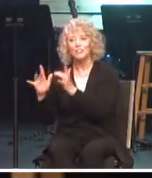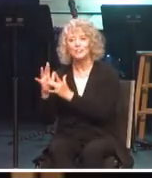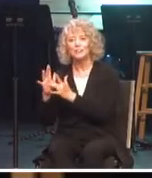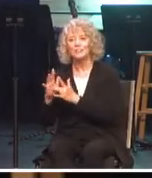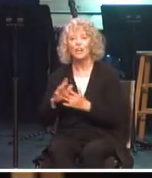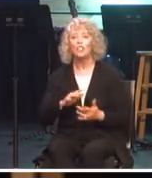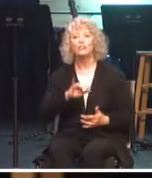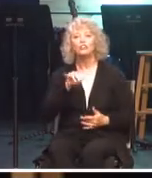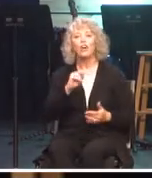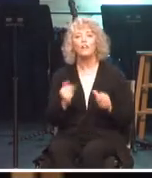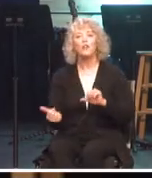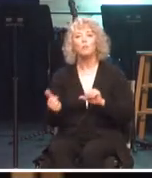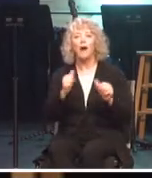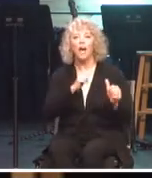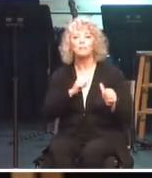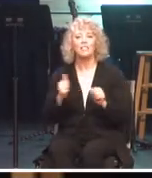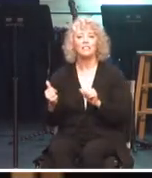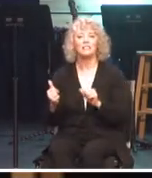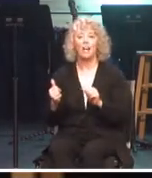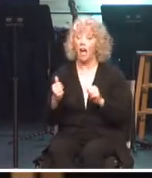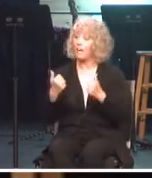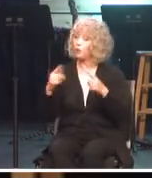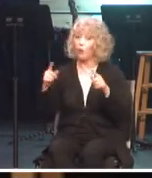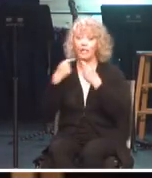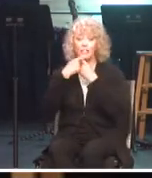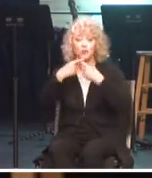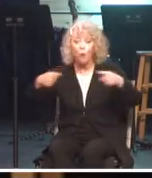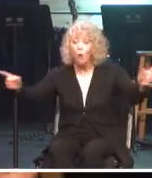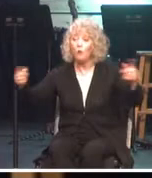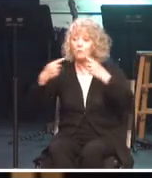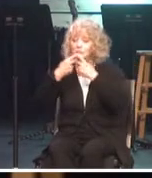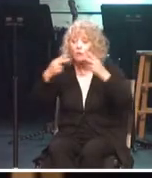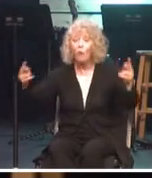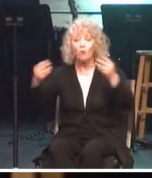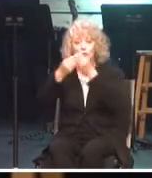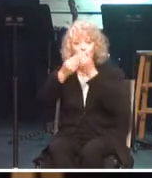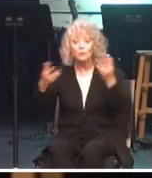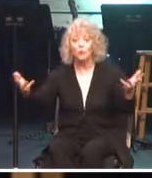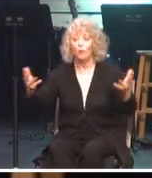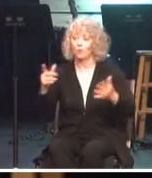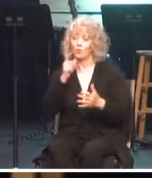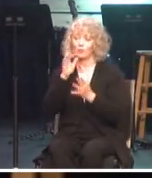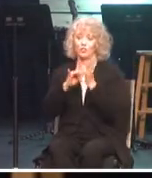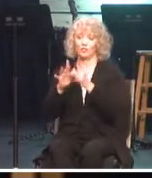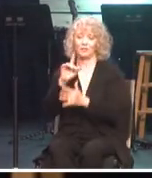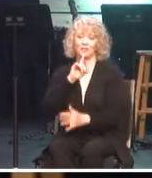John the Baptist's testimony has rung throughout the land. Another testimony of who Jesus is.